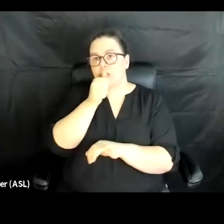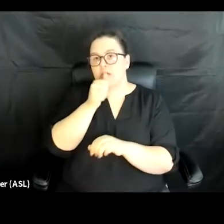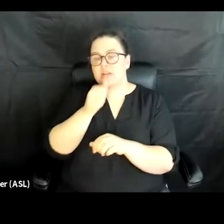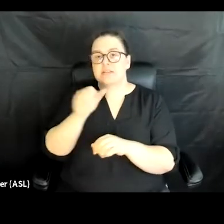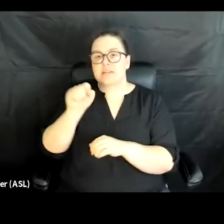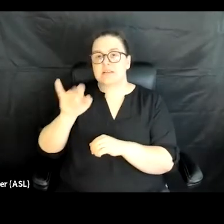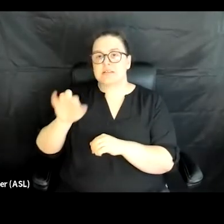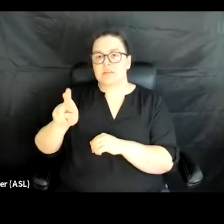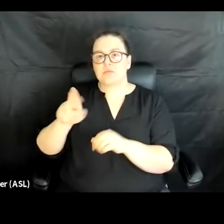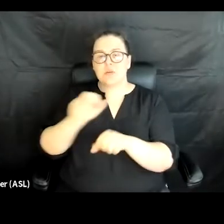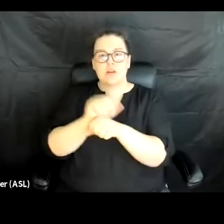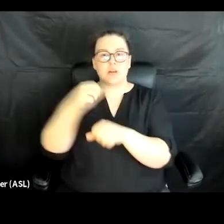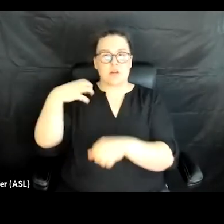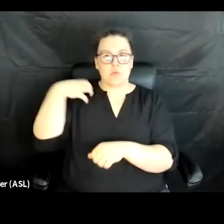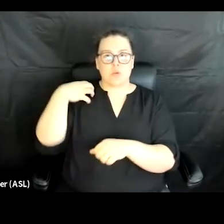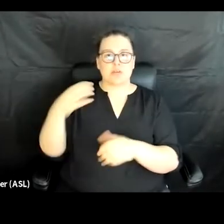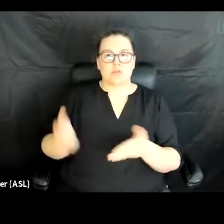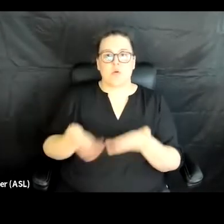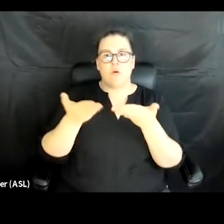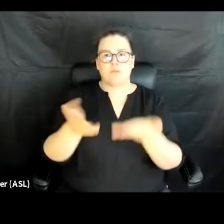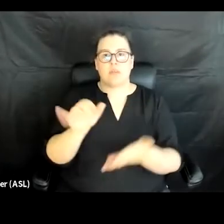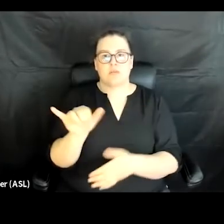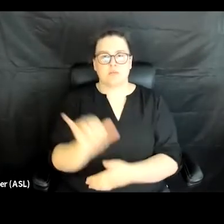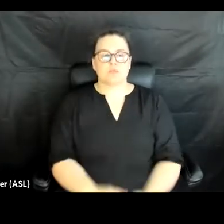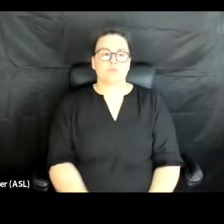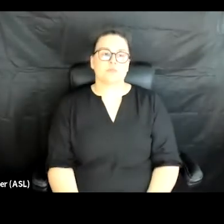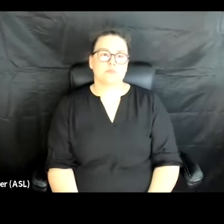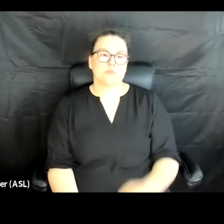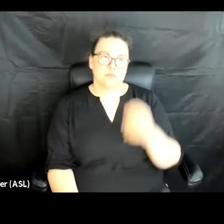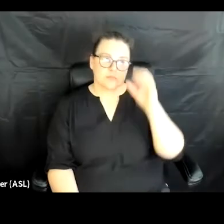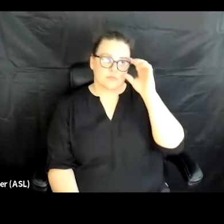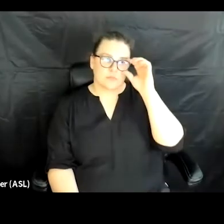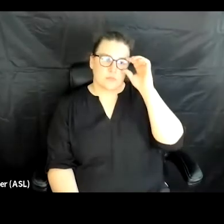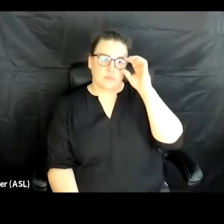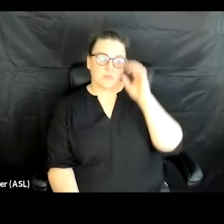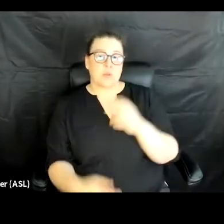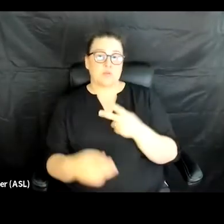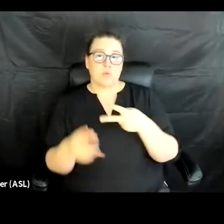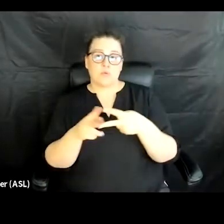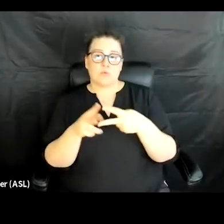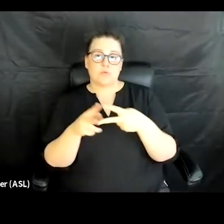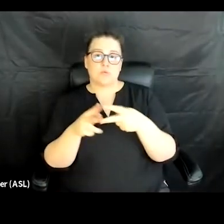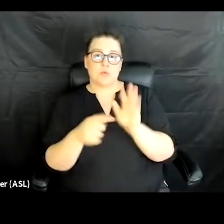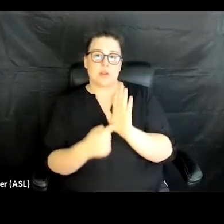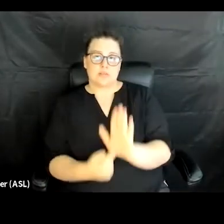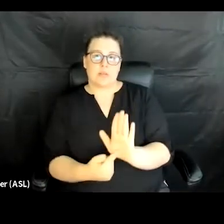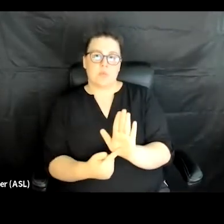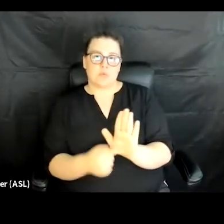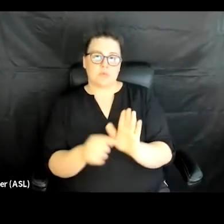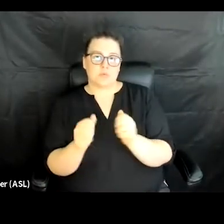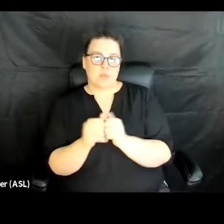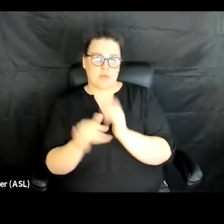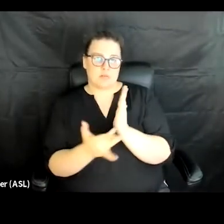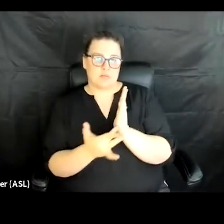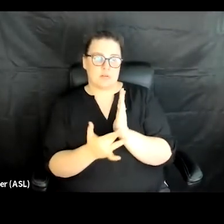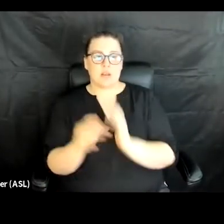of programs. Next slide. So what I will leave you with is two examples here illustrating these strategies. One is from New